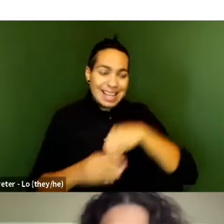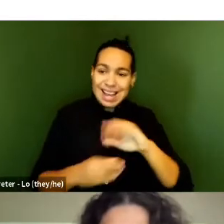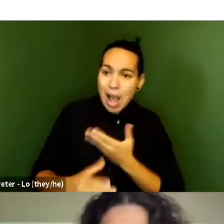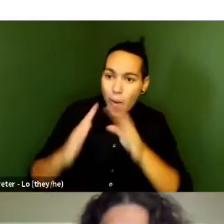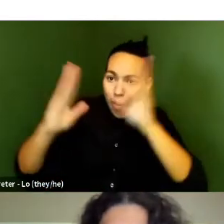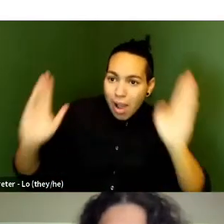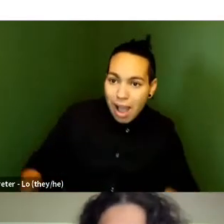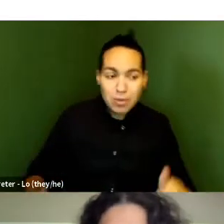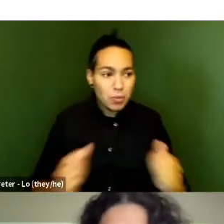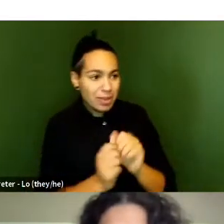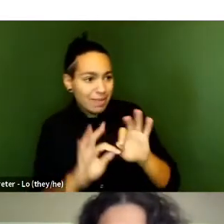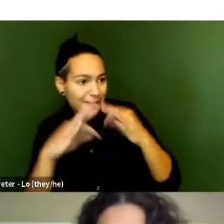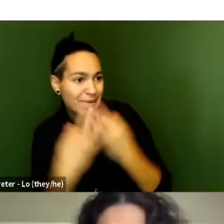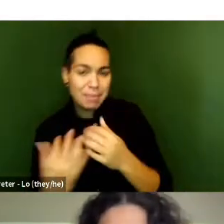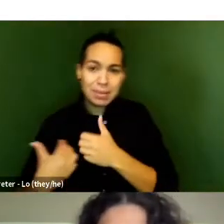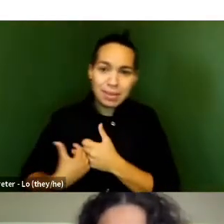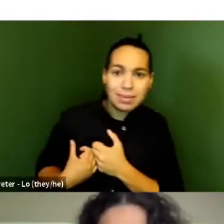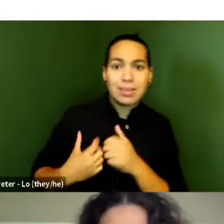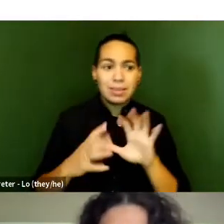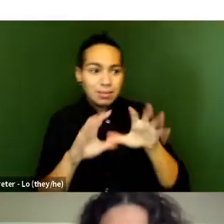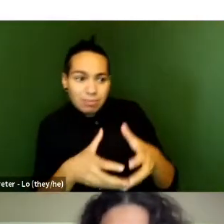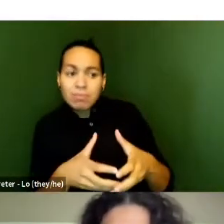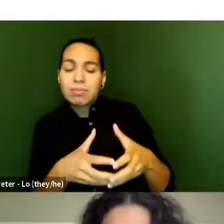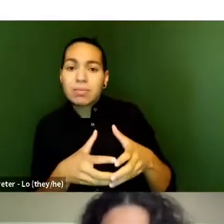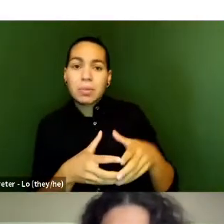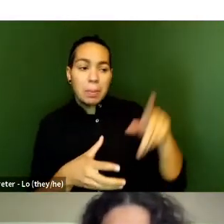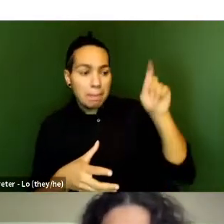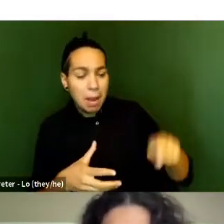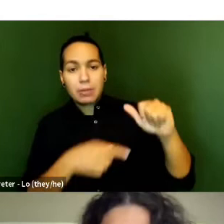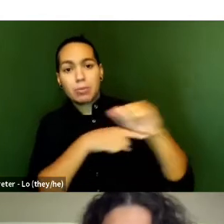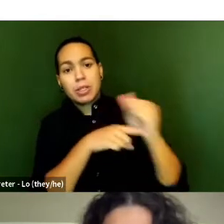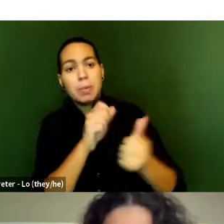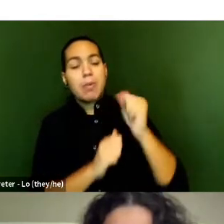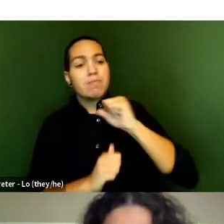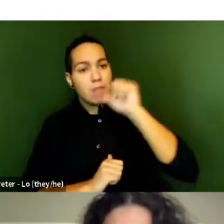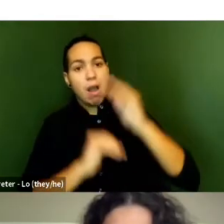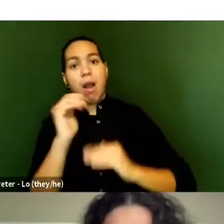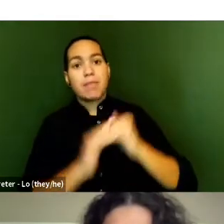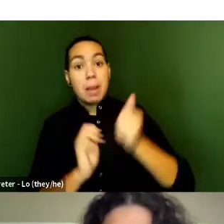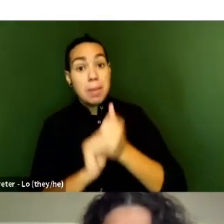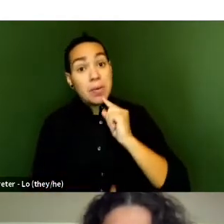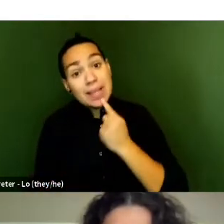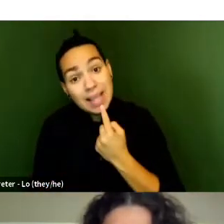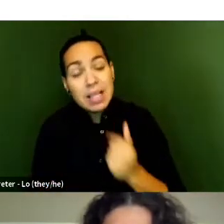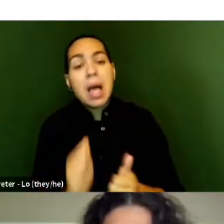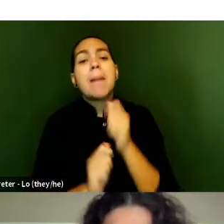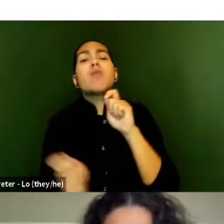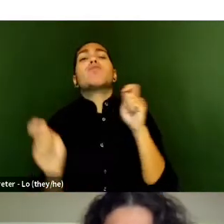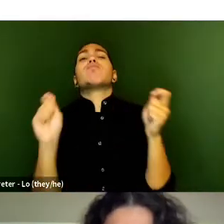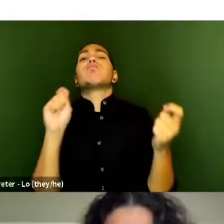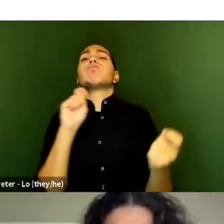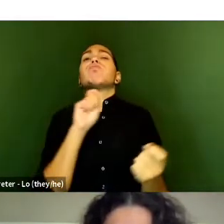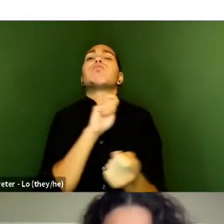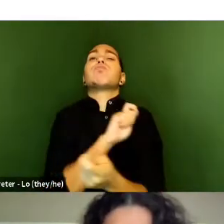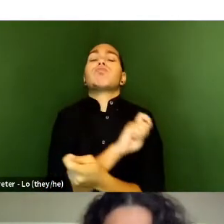loved ones, that's actually where we can practice the most uncomfortable, most intense and most transformative